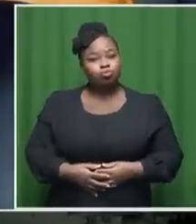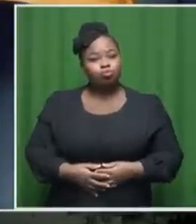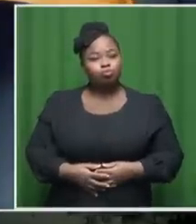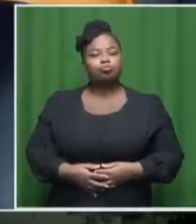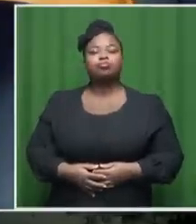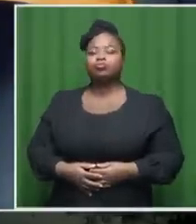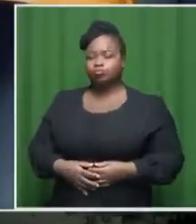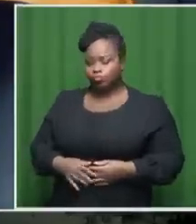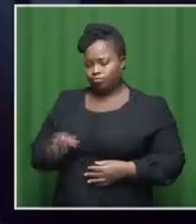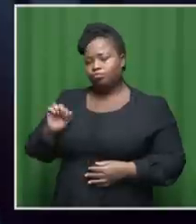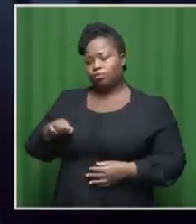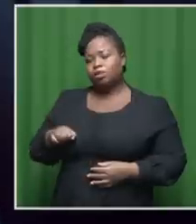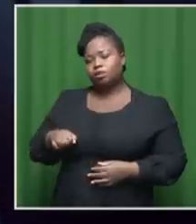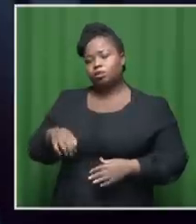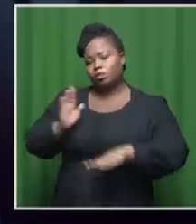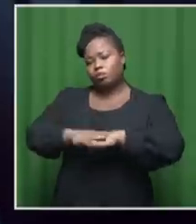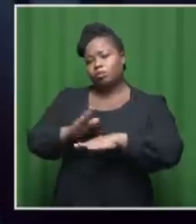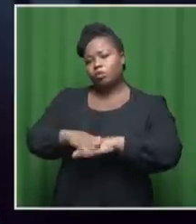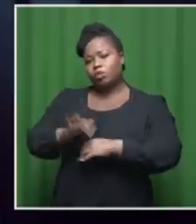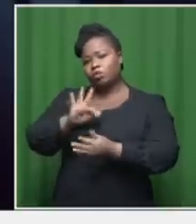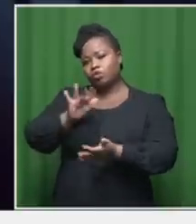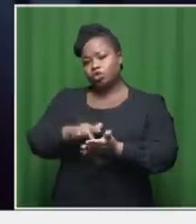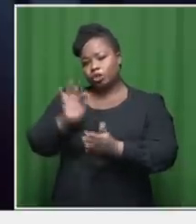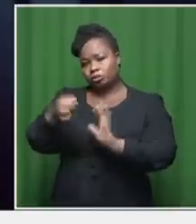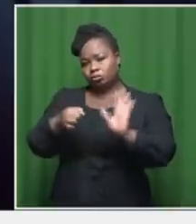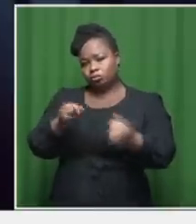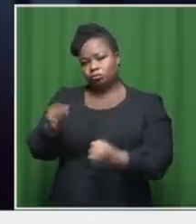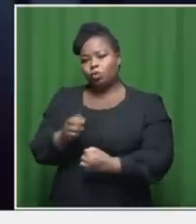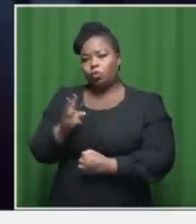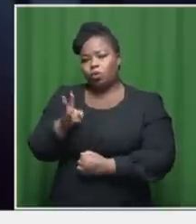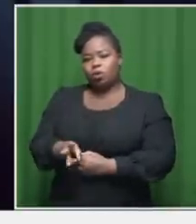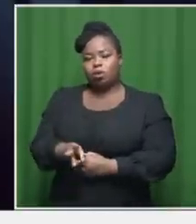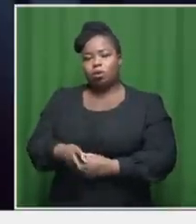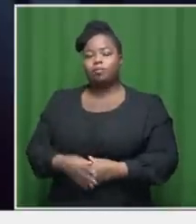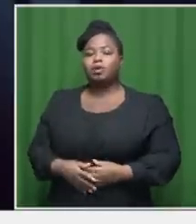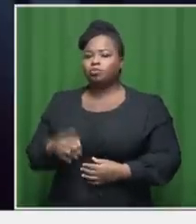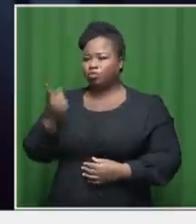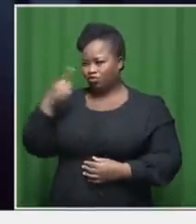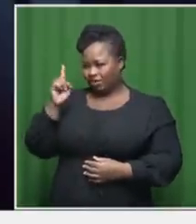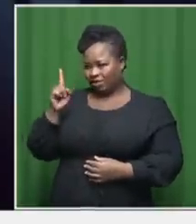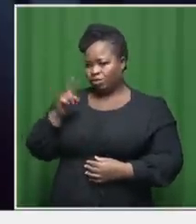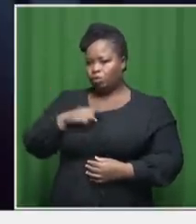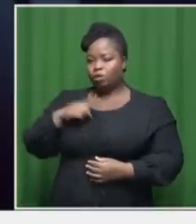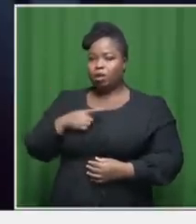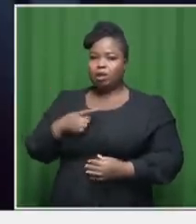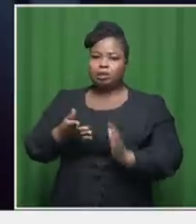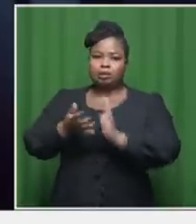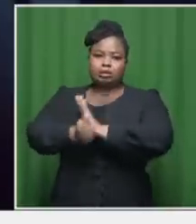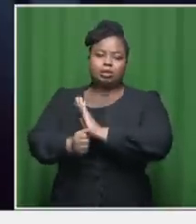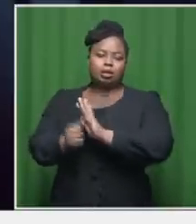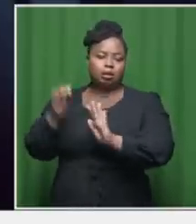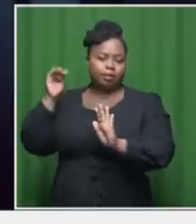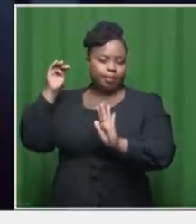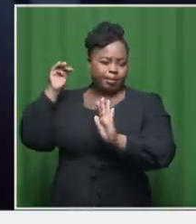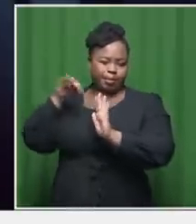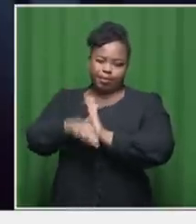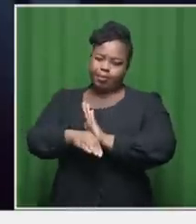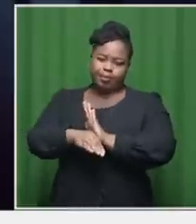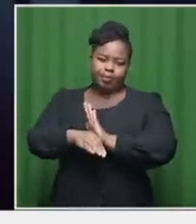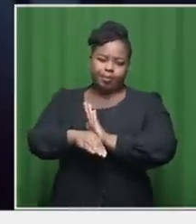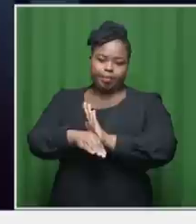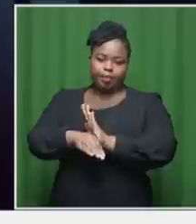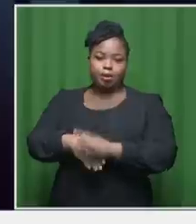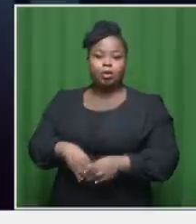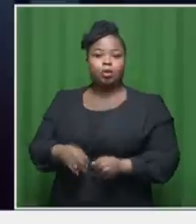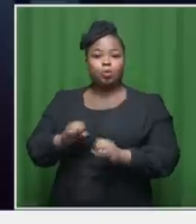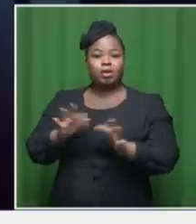We do have gaps that need to be filled. You are correct that we have had a significant loss of skills, especially in the